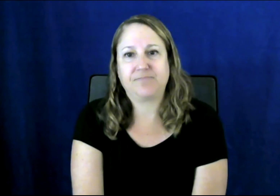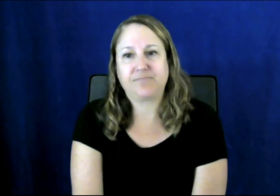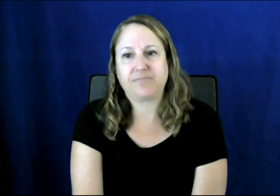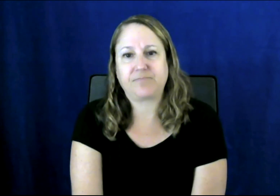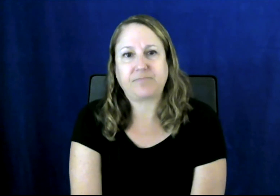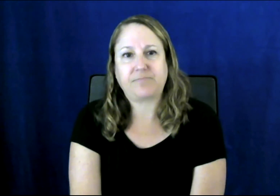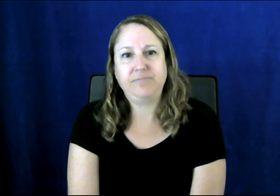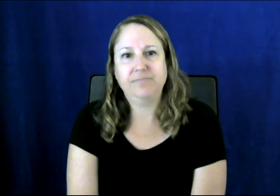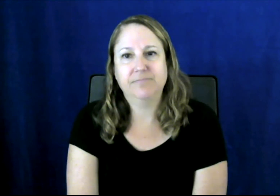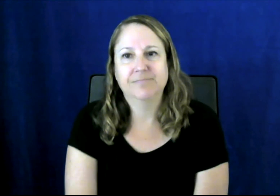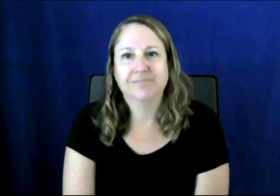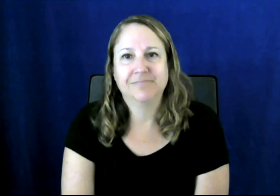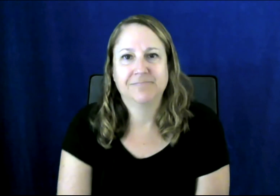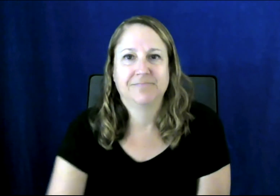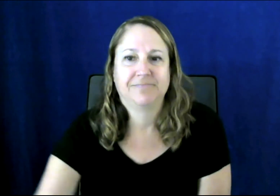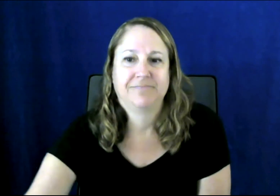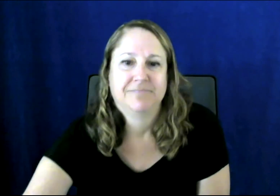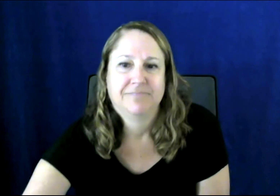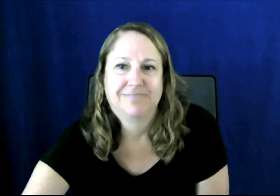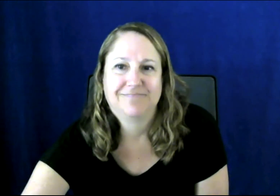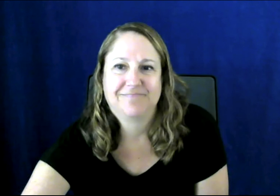Pregnant pause, by the way.